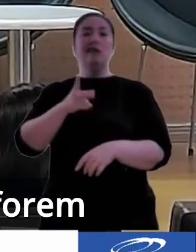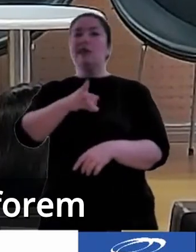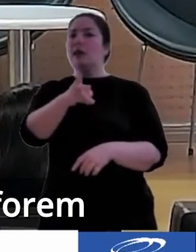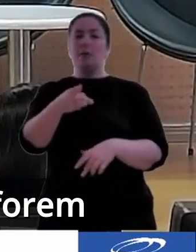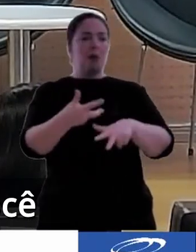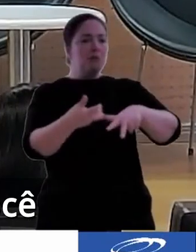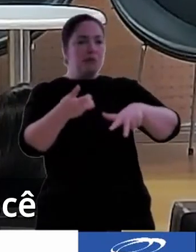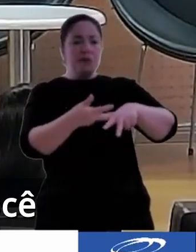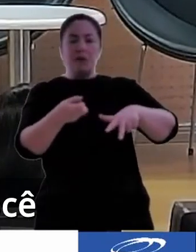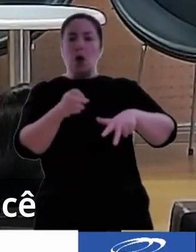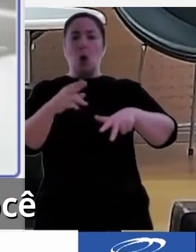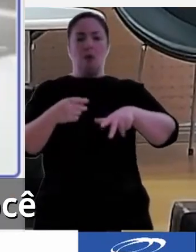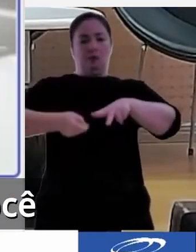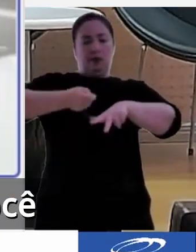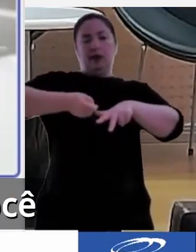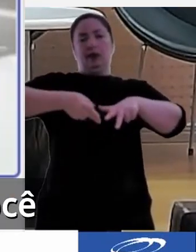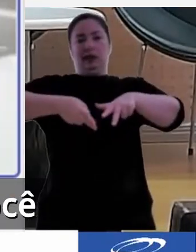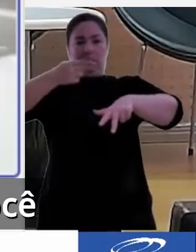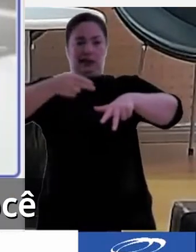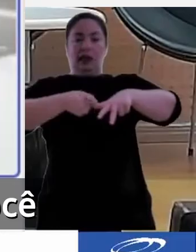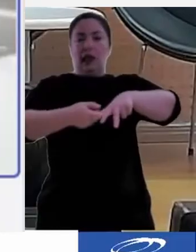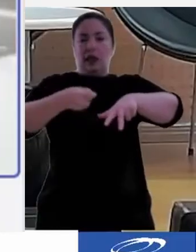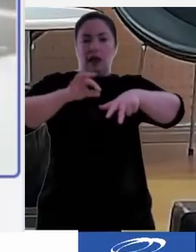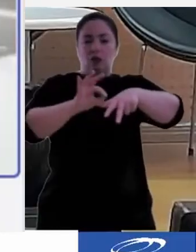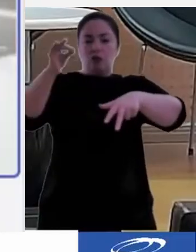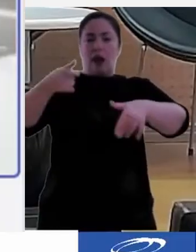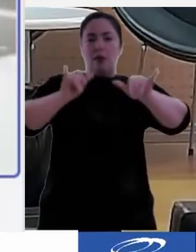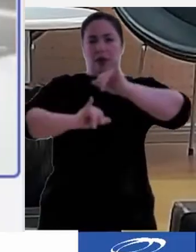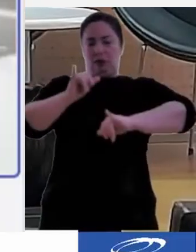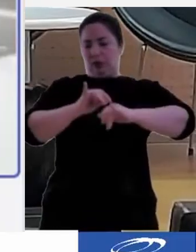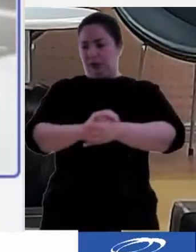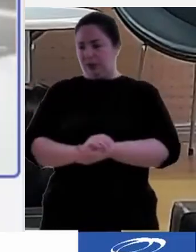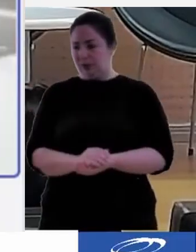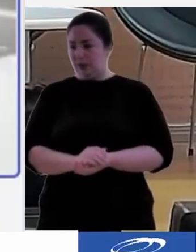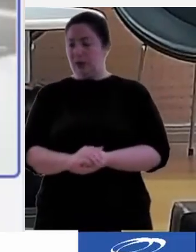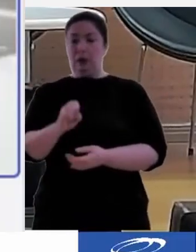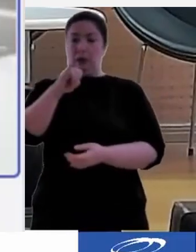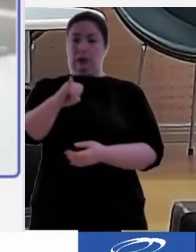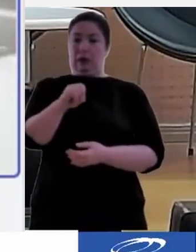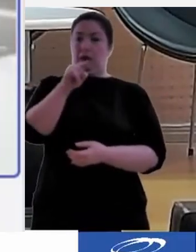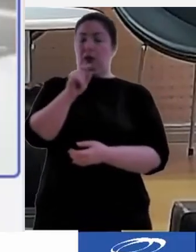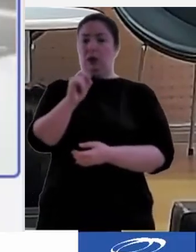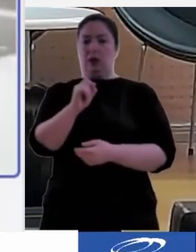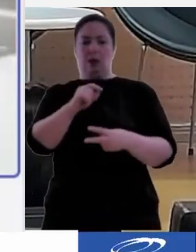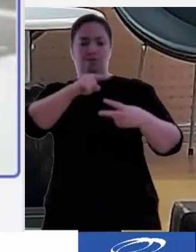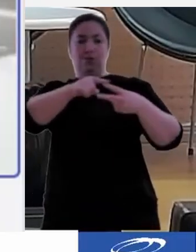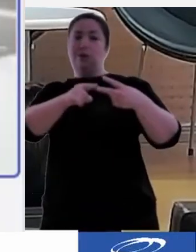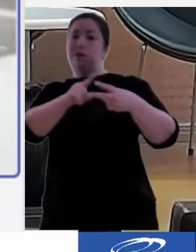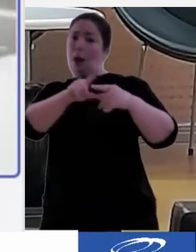And if cultures are positive and are quite convincing, for example, if you have 2 positive cultures for the